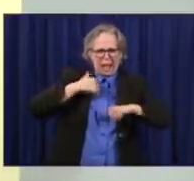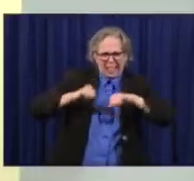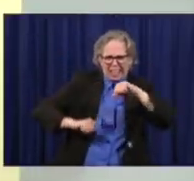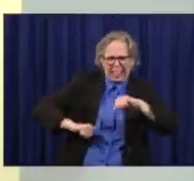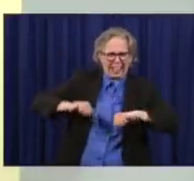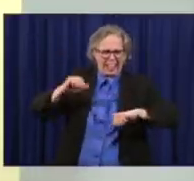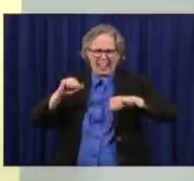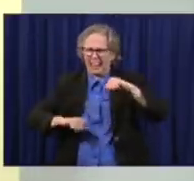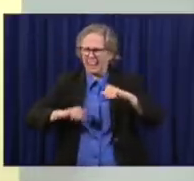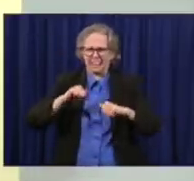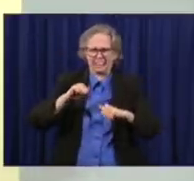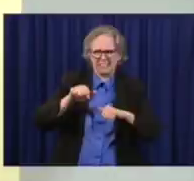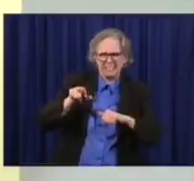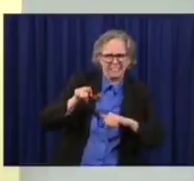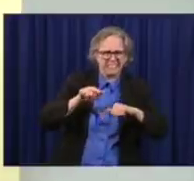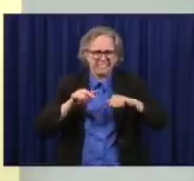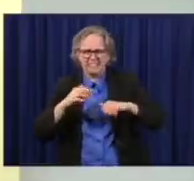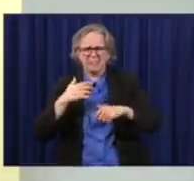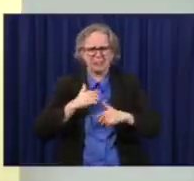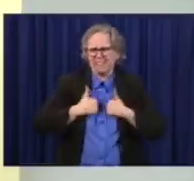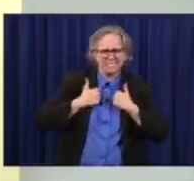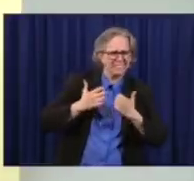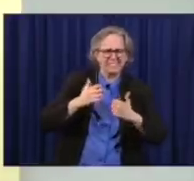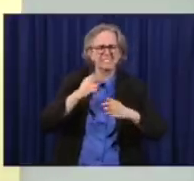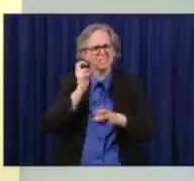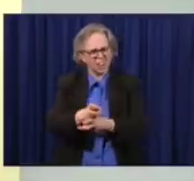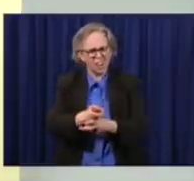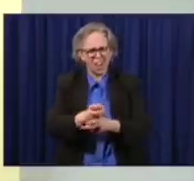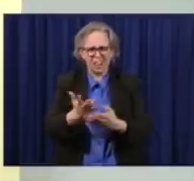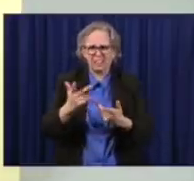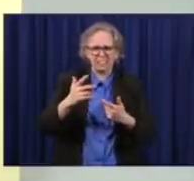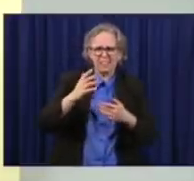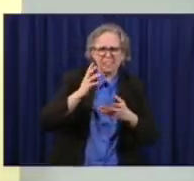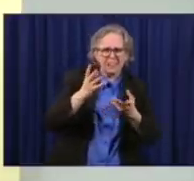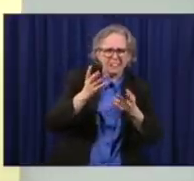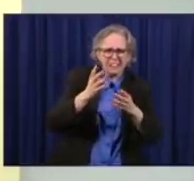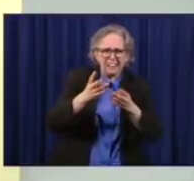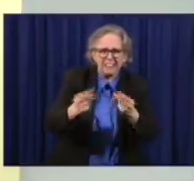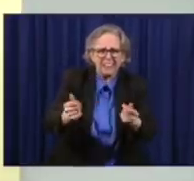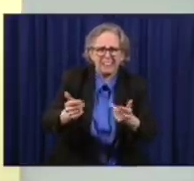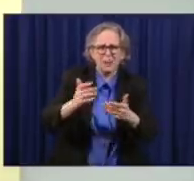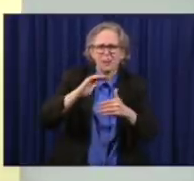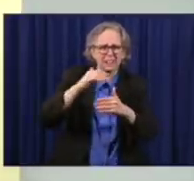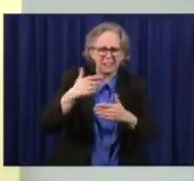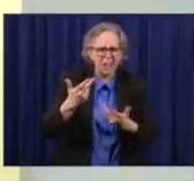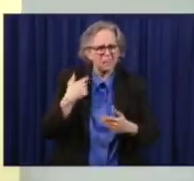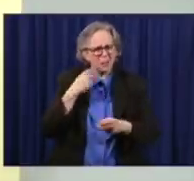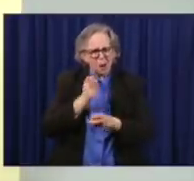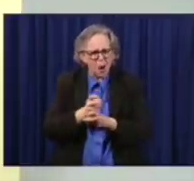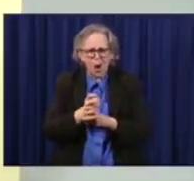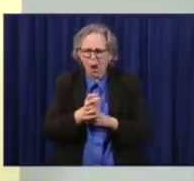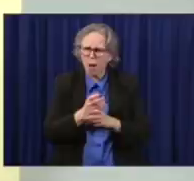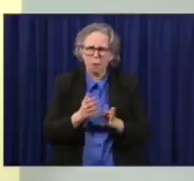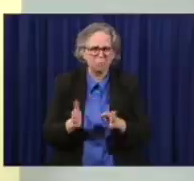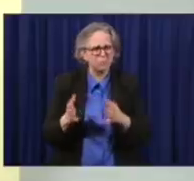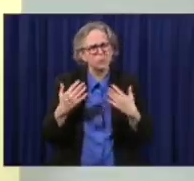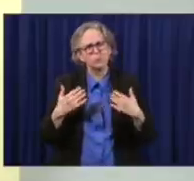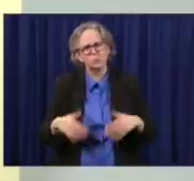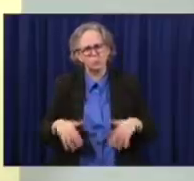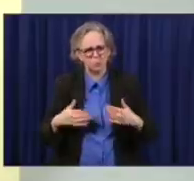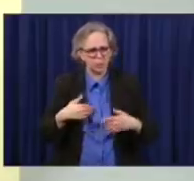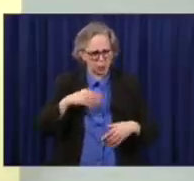you don't know when the end is coming, it's really hard to plan for it, whether you're a business or a person who's just struggling with this.